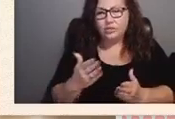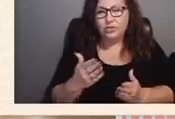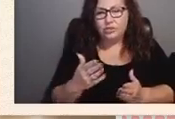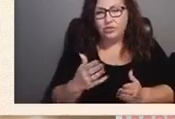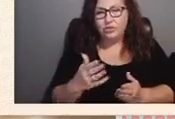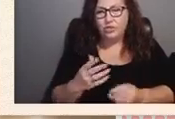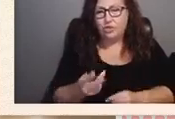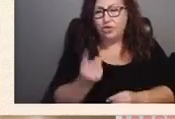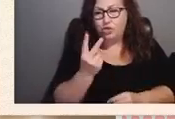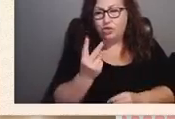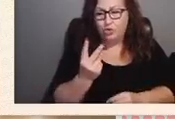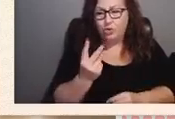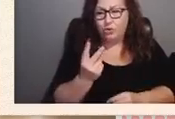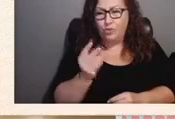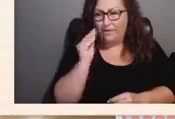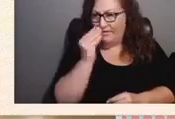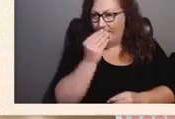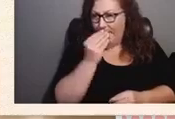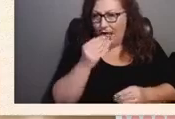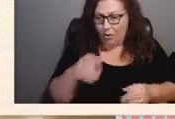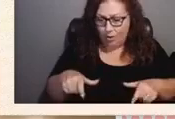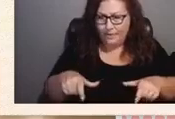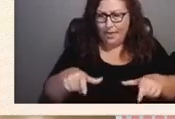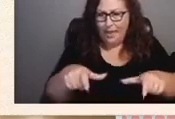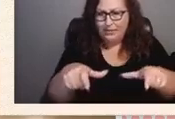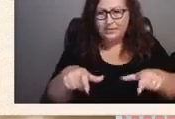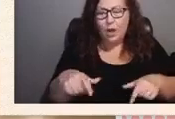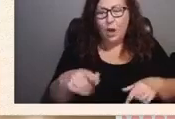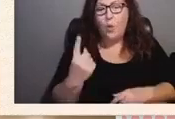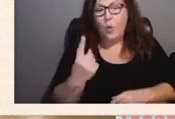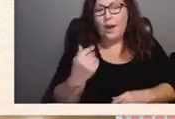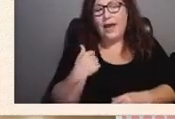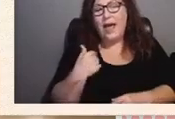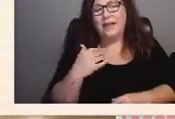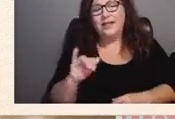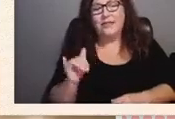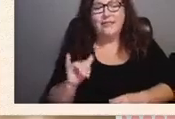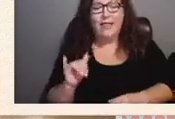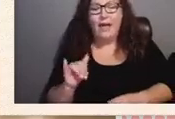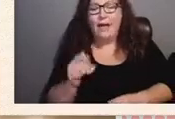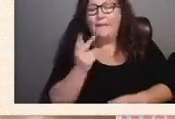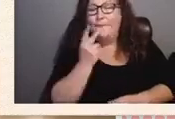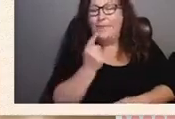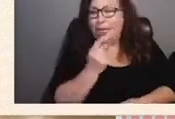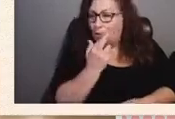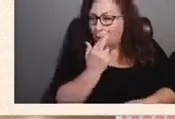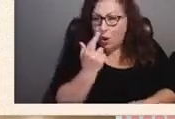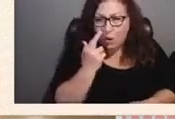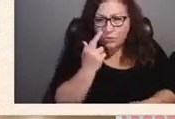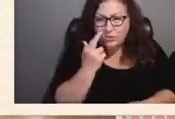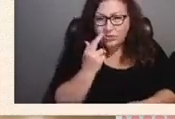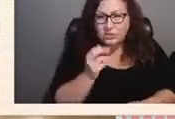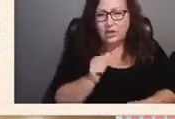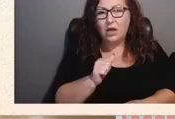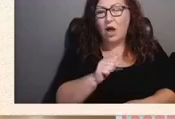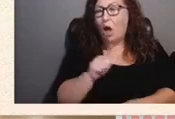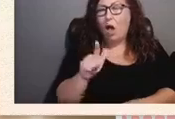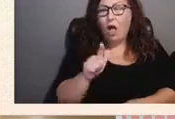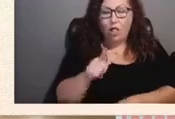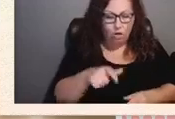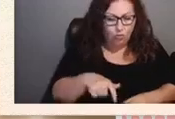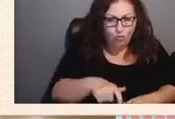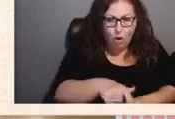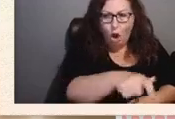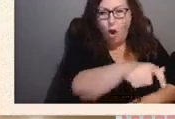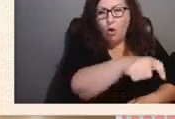beds. One has a set of like pink roses. They're all in rows. They're beautiful. They're